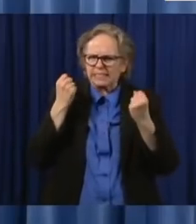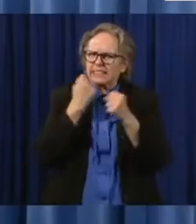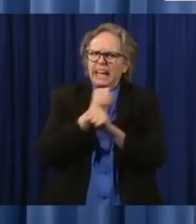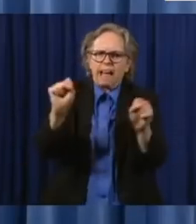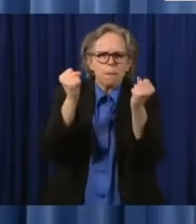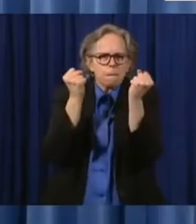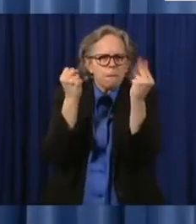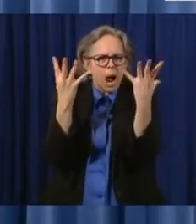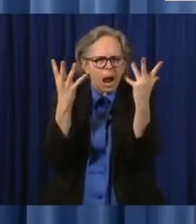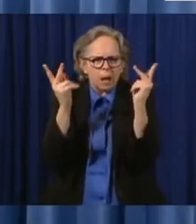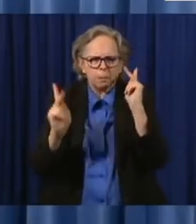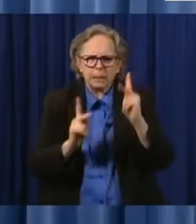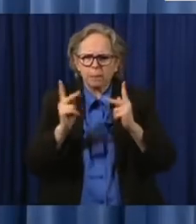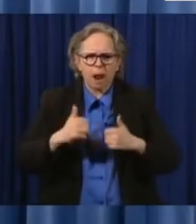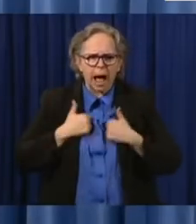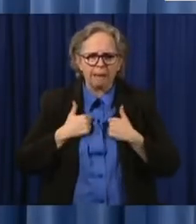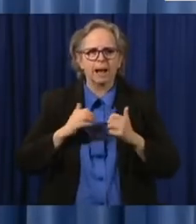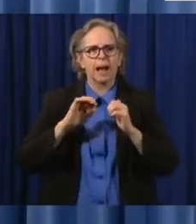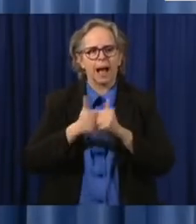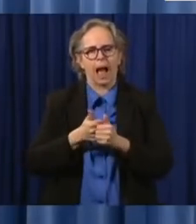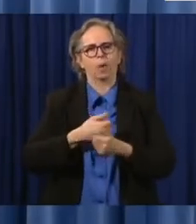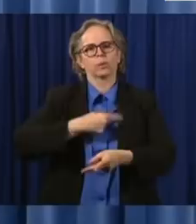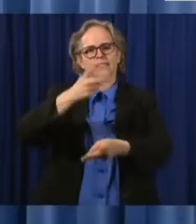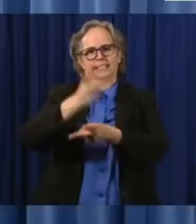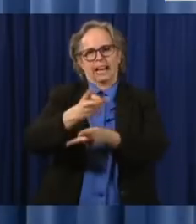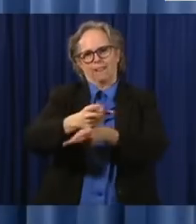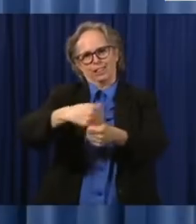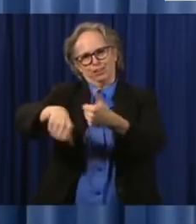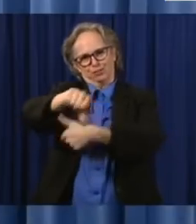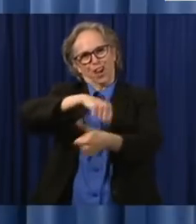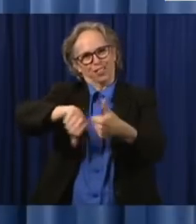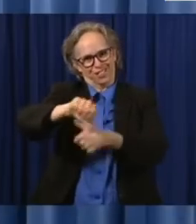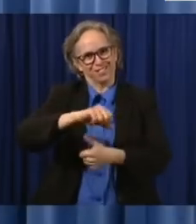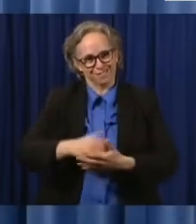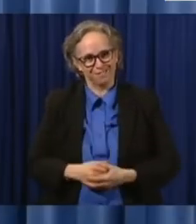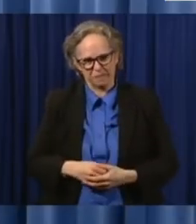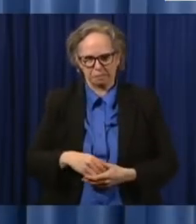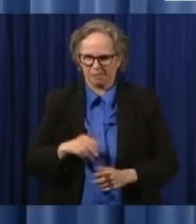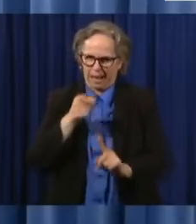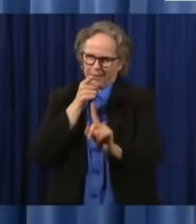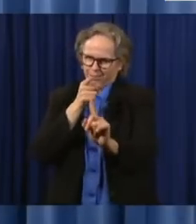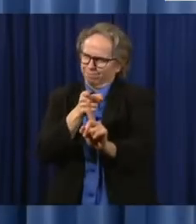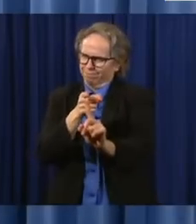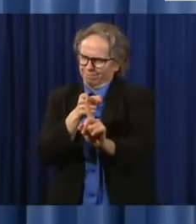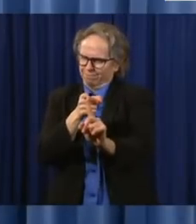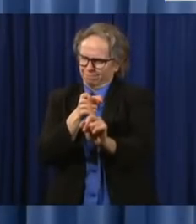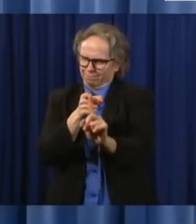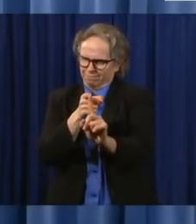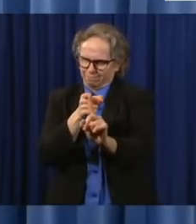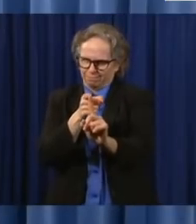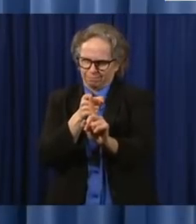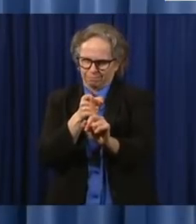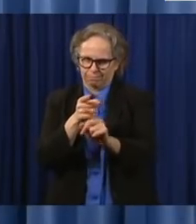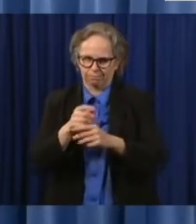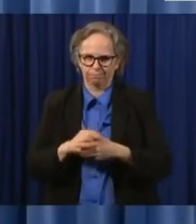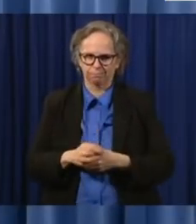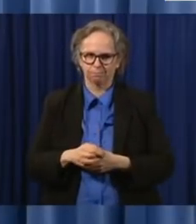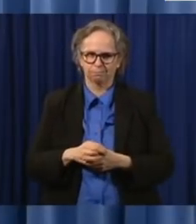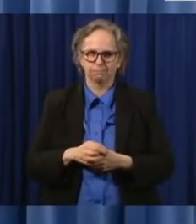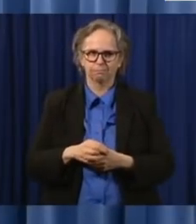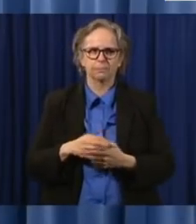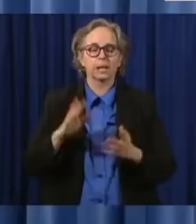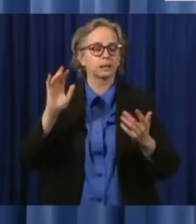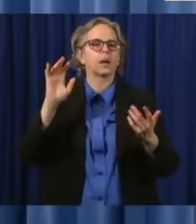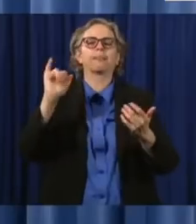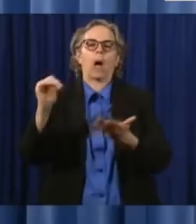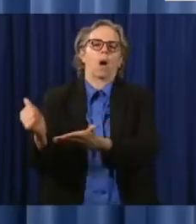loved ones. And that is how we are going to save our economy. That's how we're going to grow